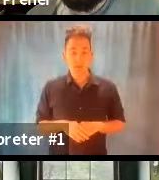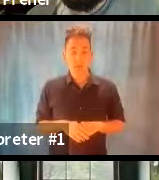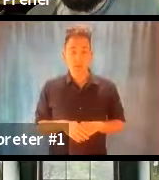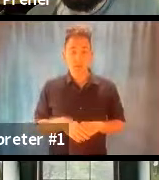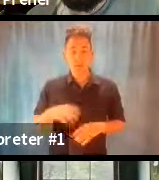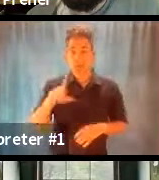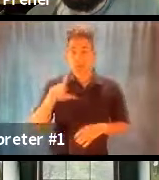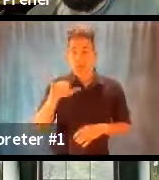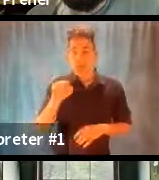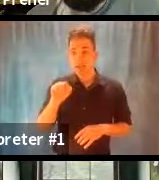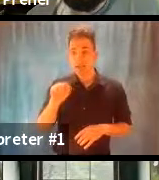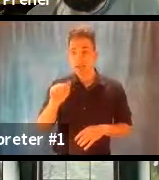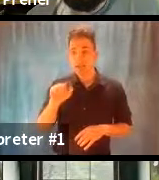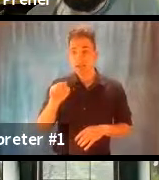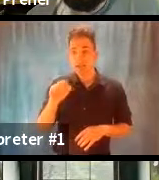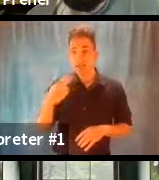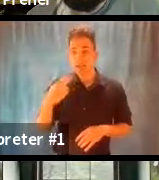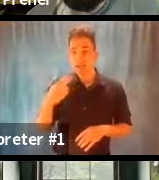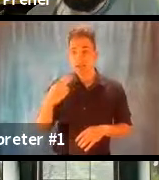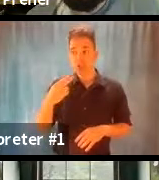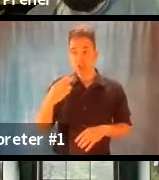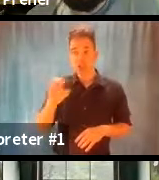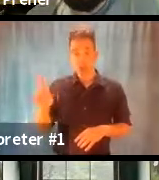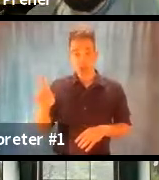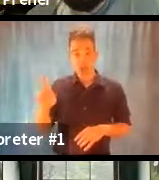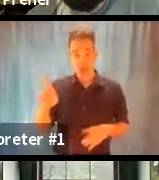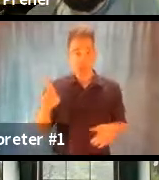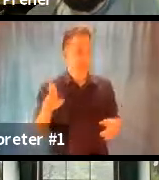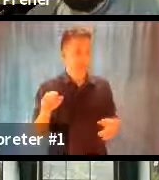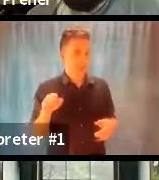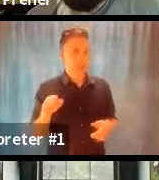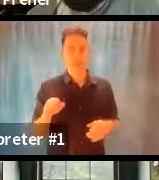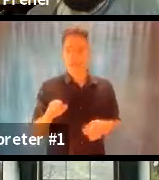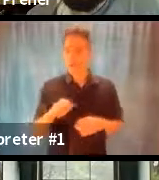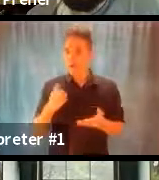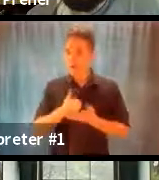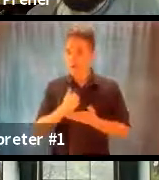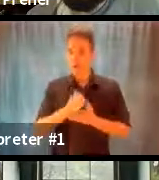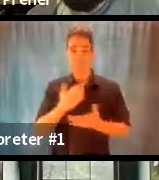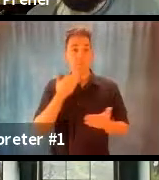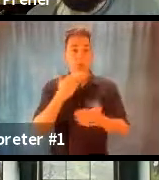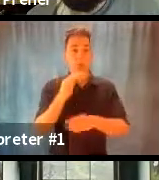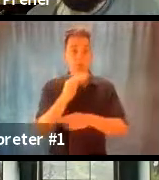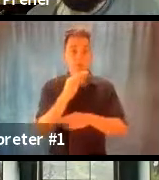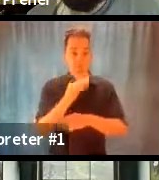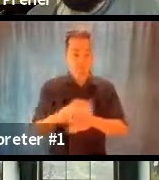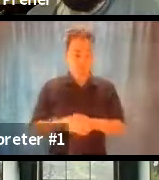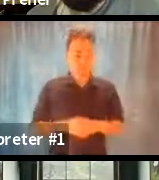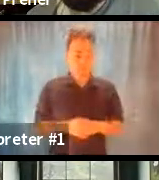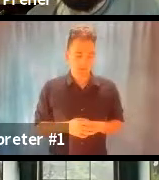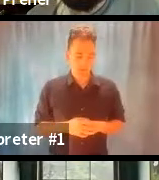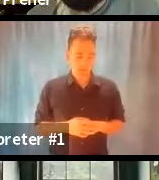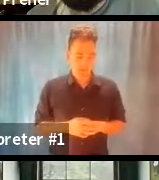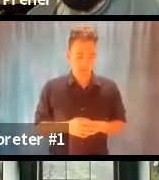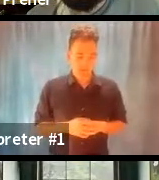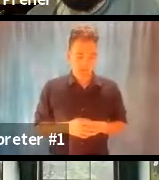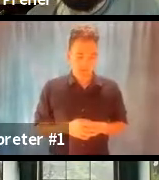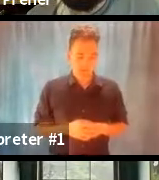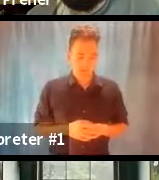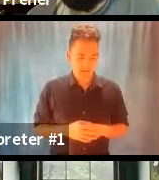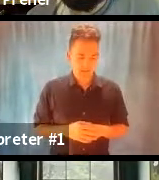Lisa, yes. All right. Good evening. Thank you, Mayor Jones,